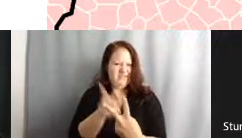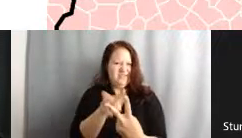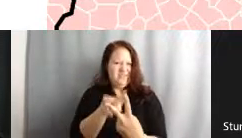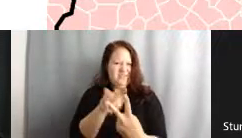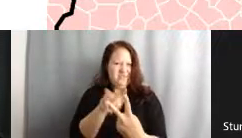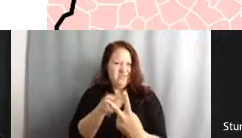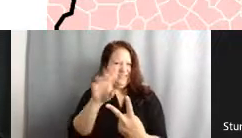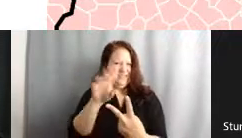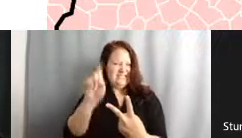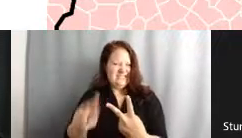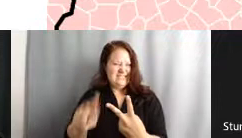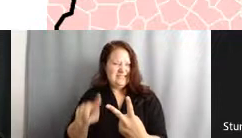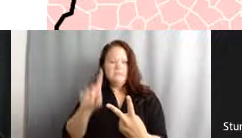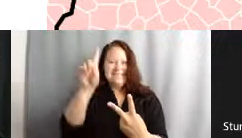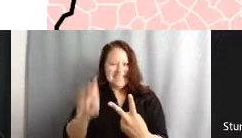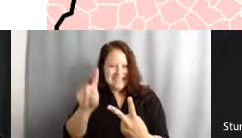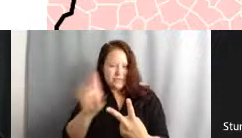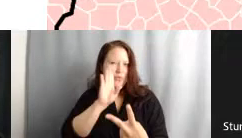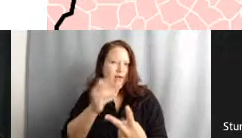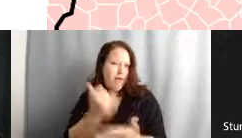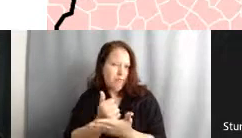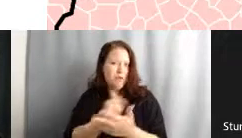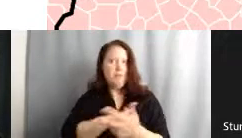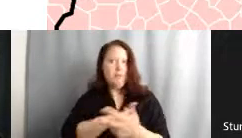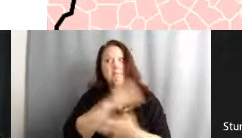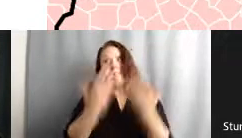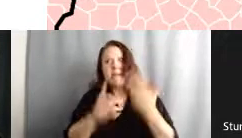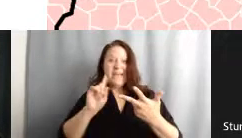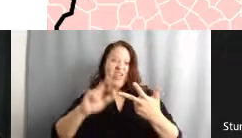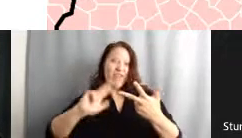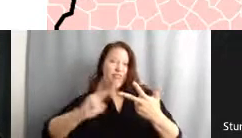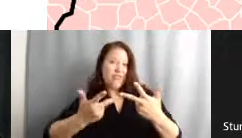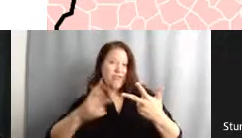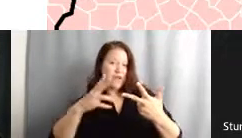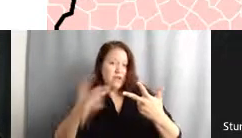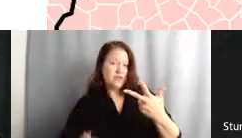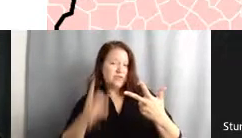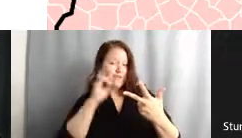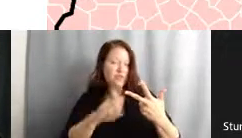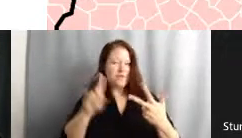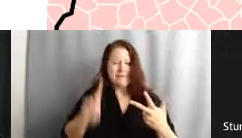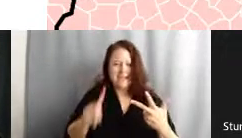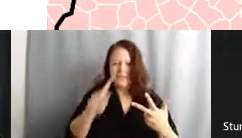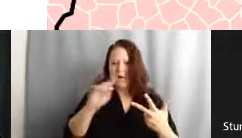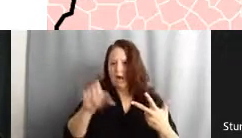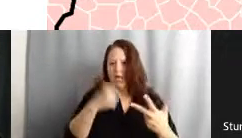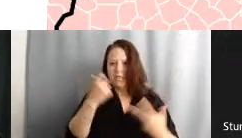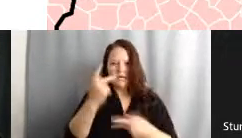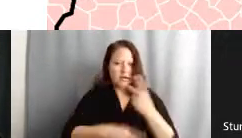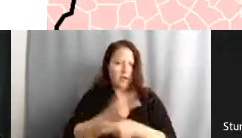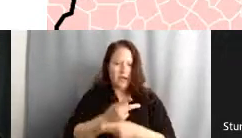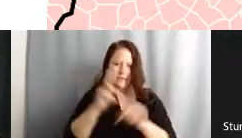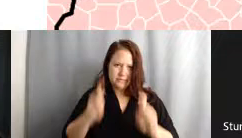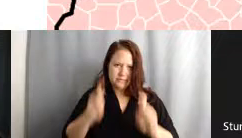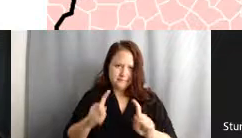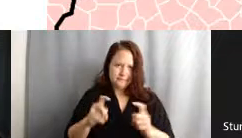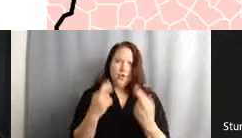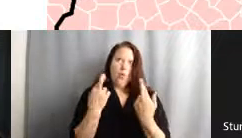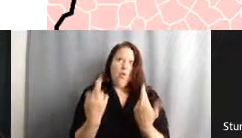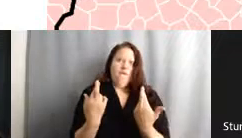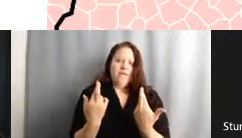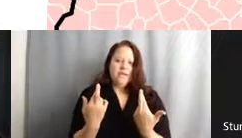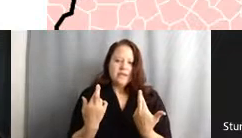be really helpful for us. And we're exploring a third option for other uses. So hopefully that will help manage